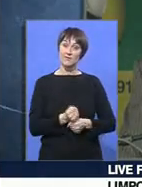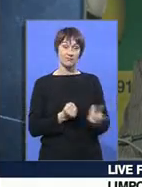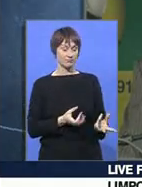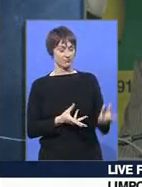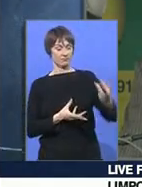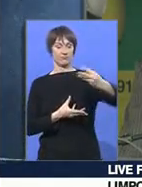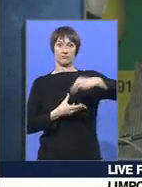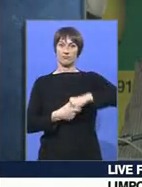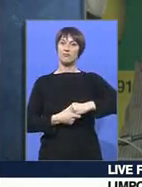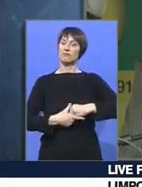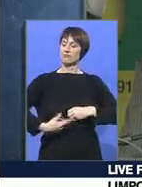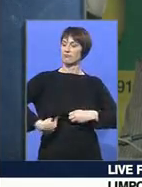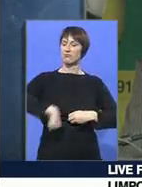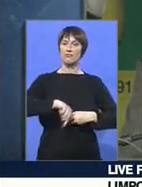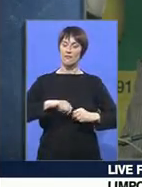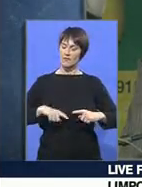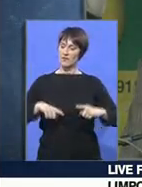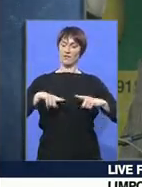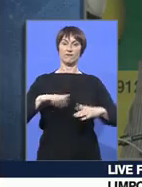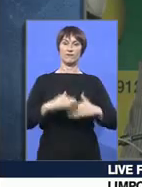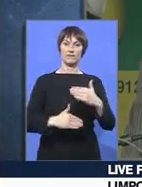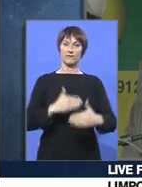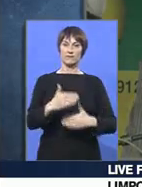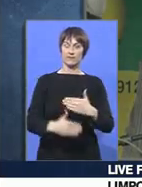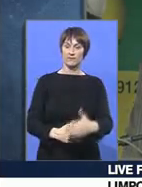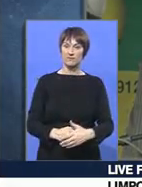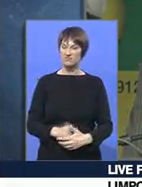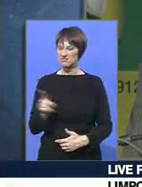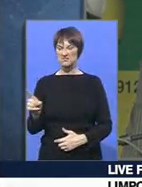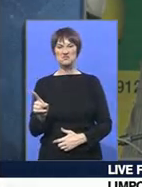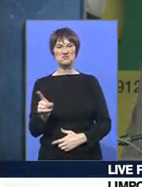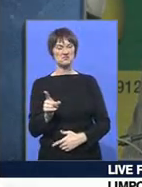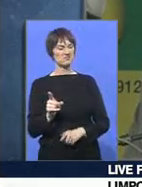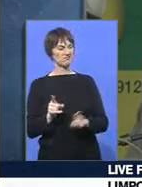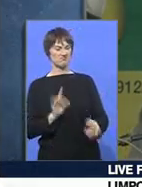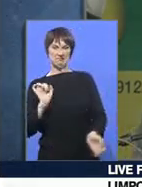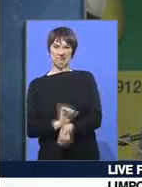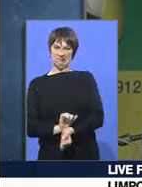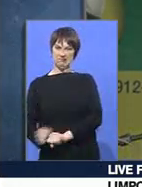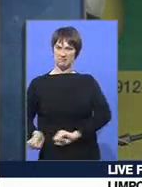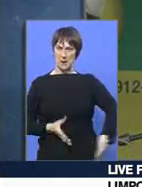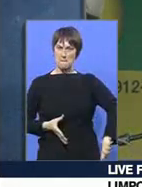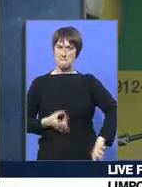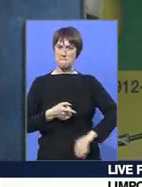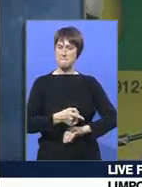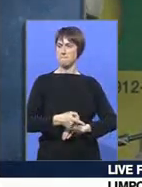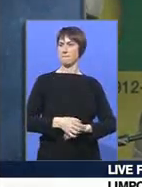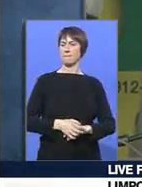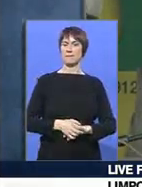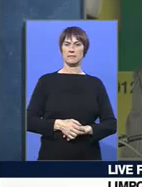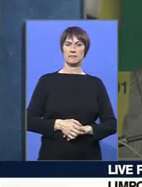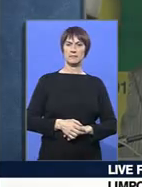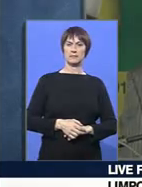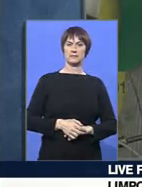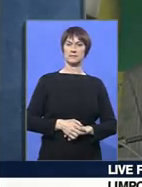living presence. They silenced him. You have caused him to